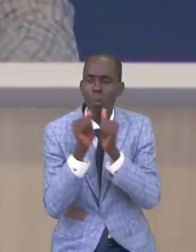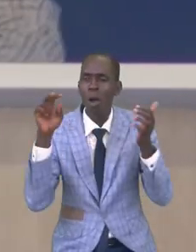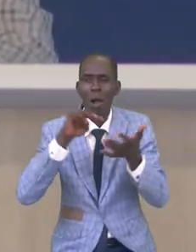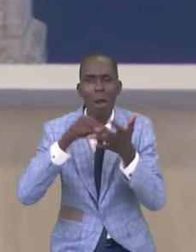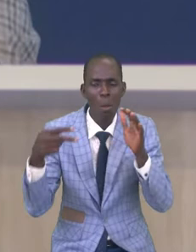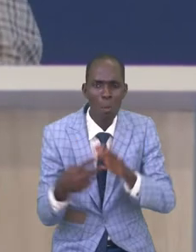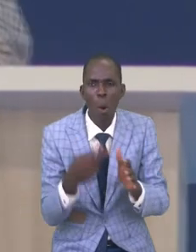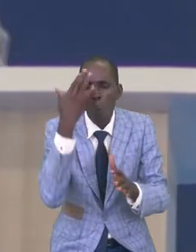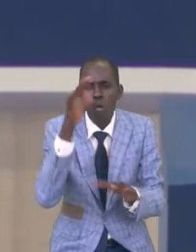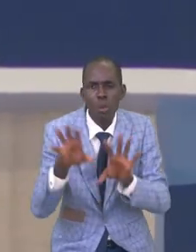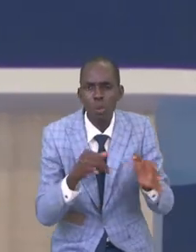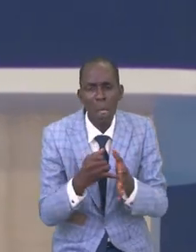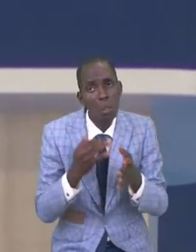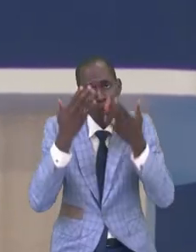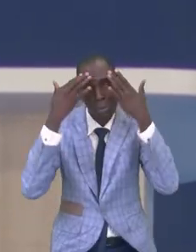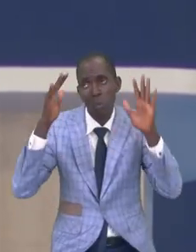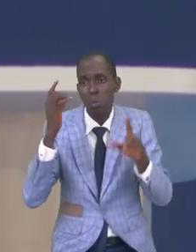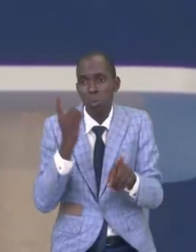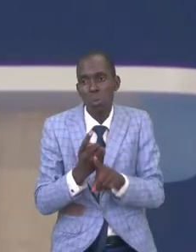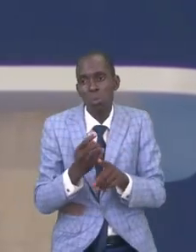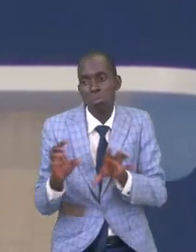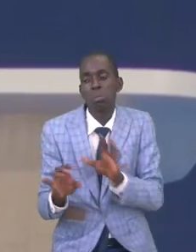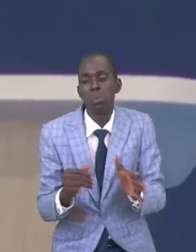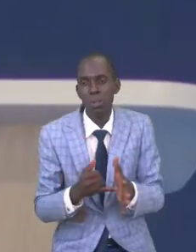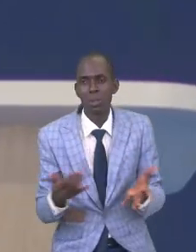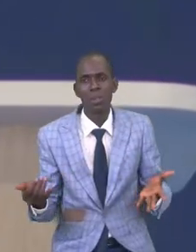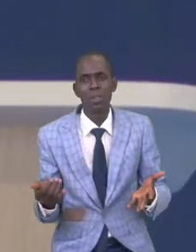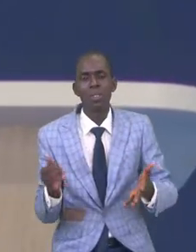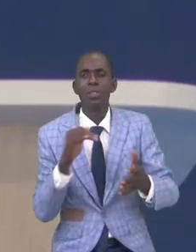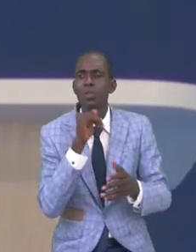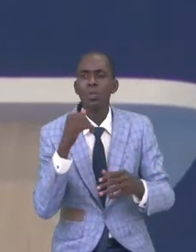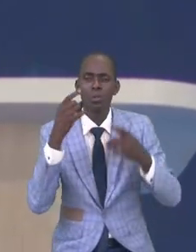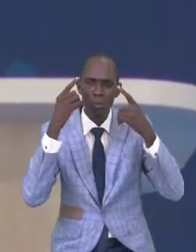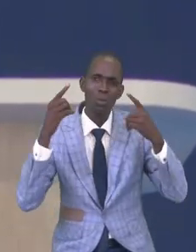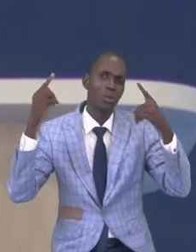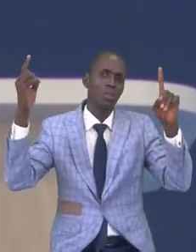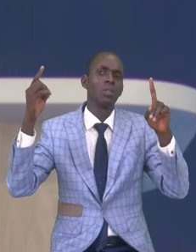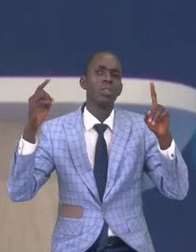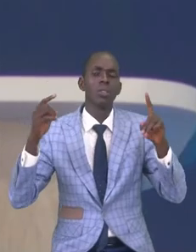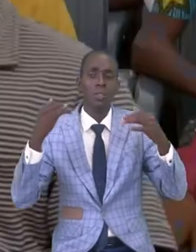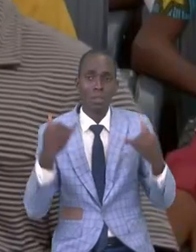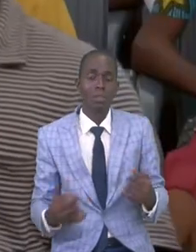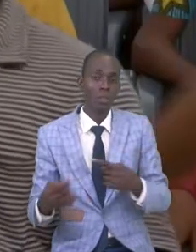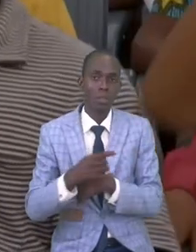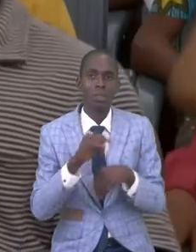the back, and we're not making progress. But today, the Lord will change your